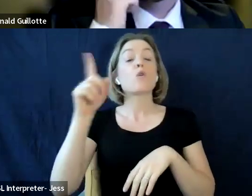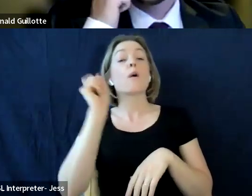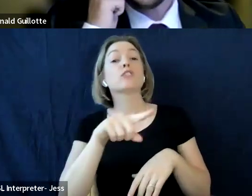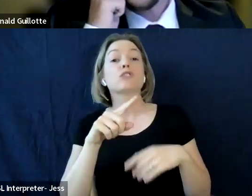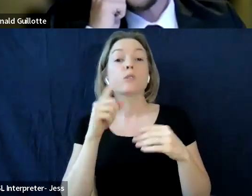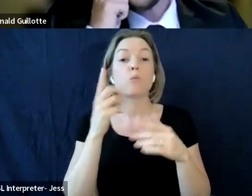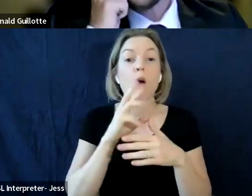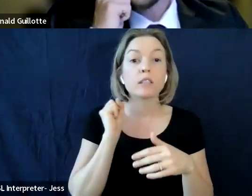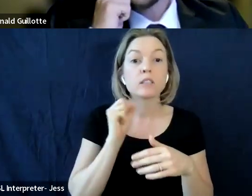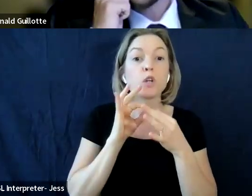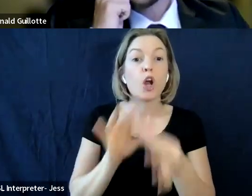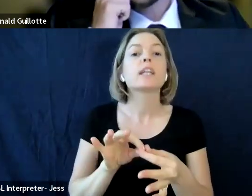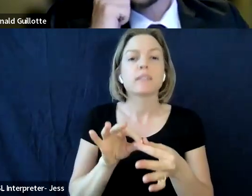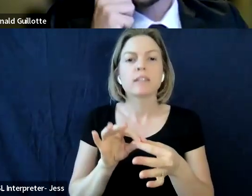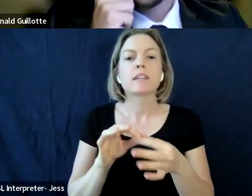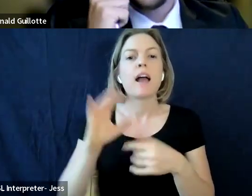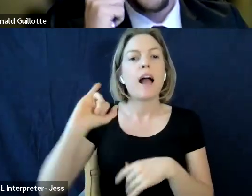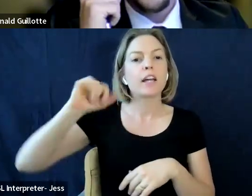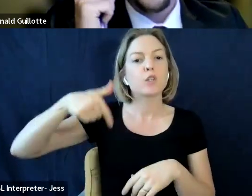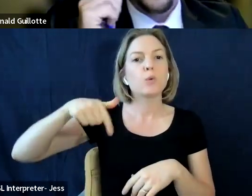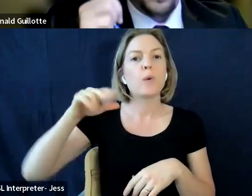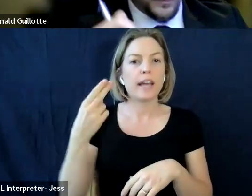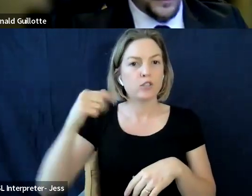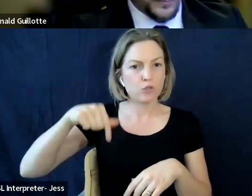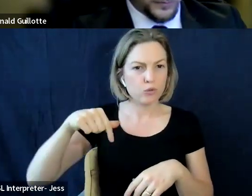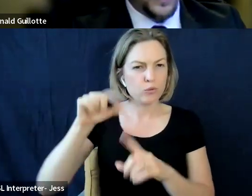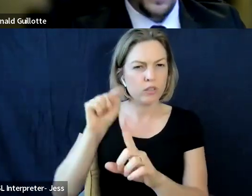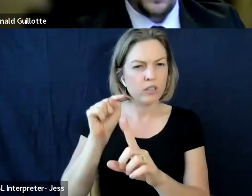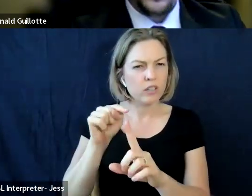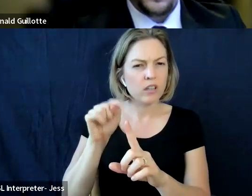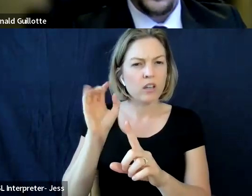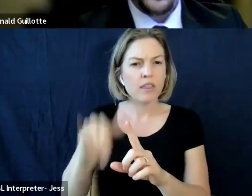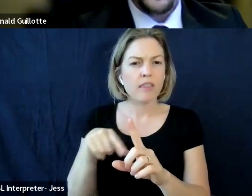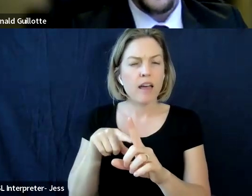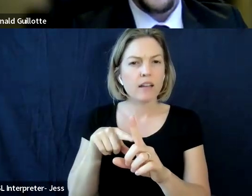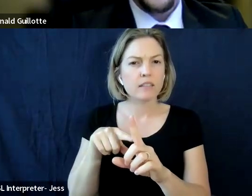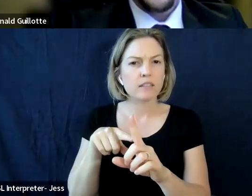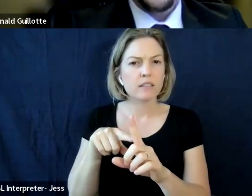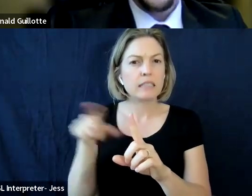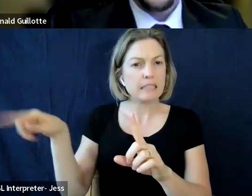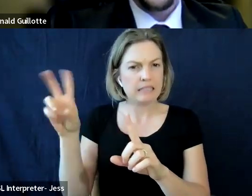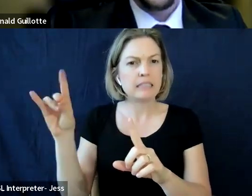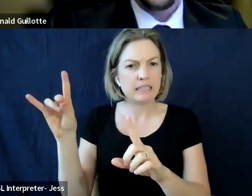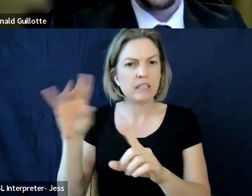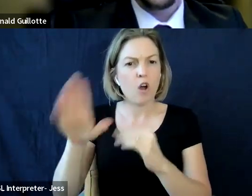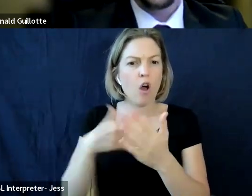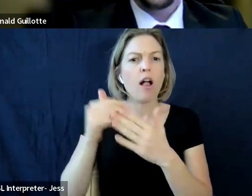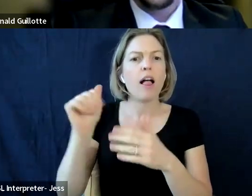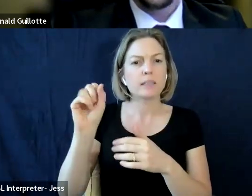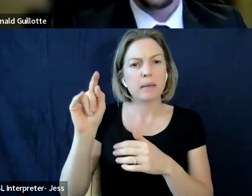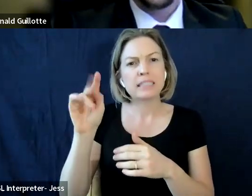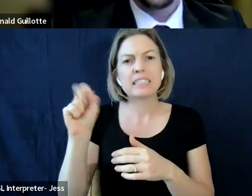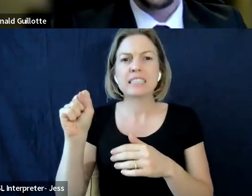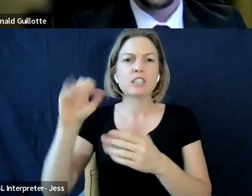I mean, the IQHQ was, they did all their asbestos remediation